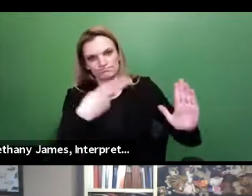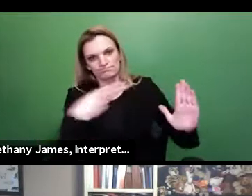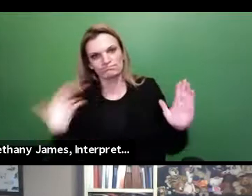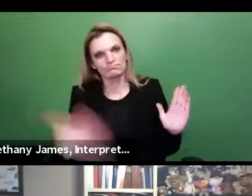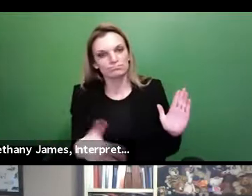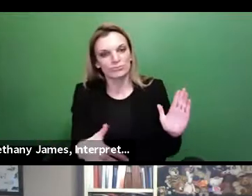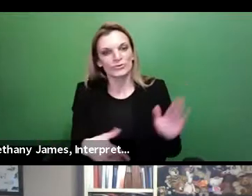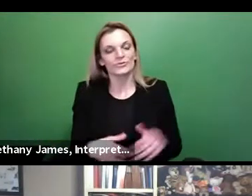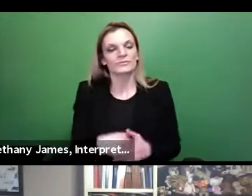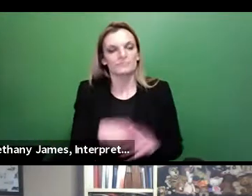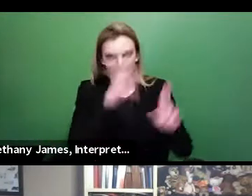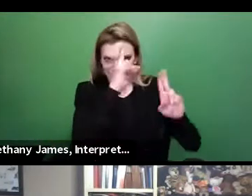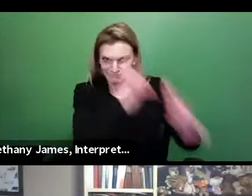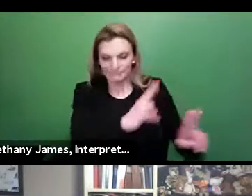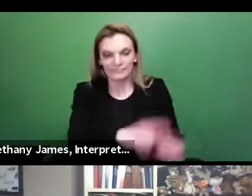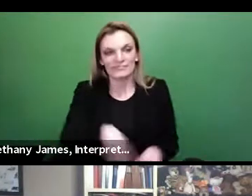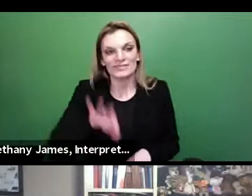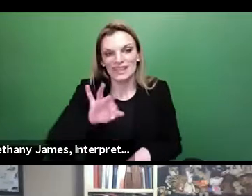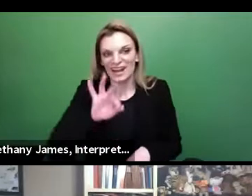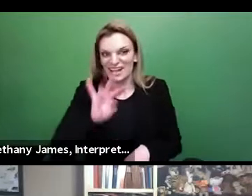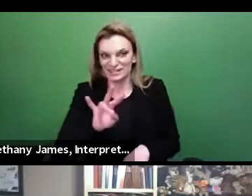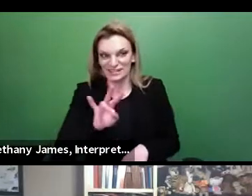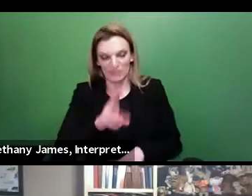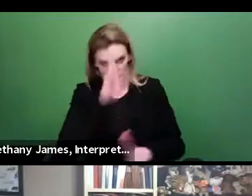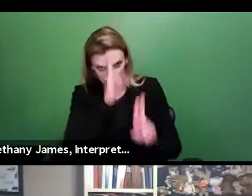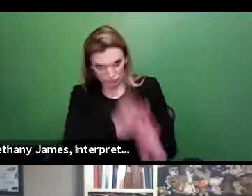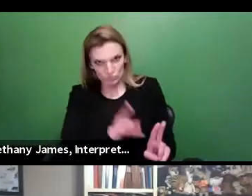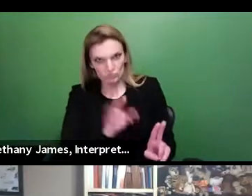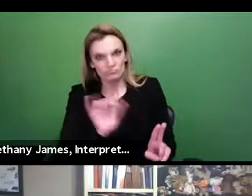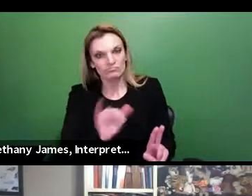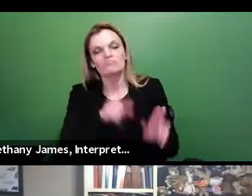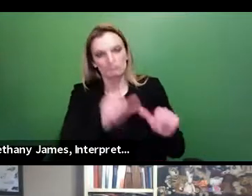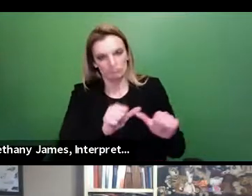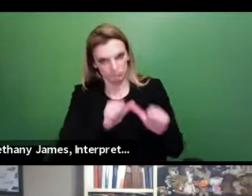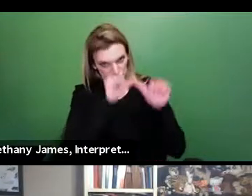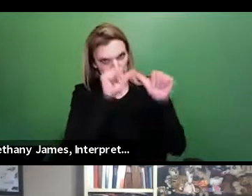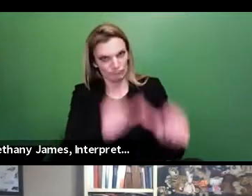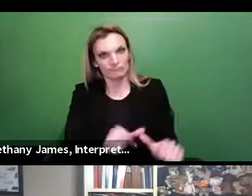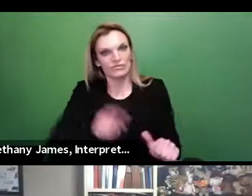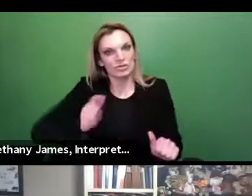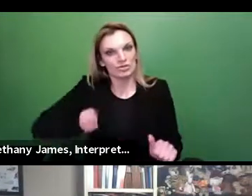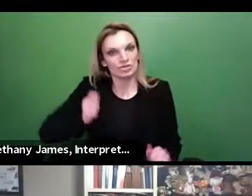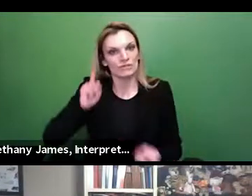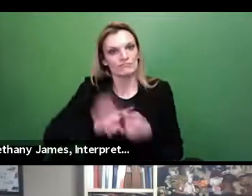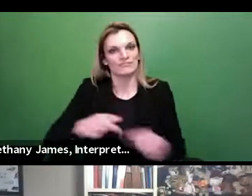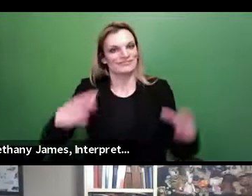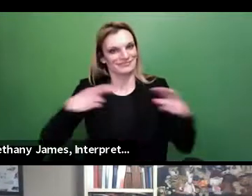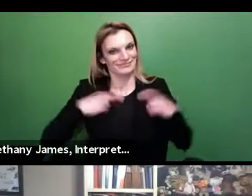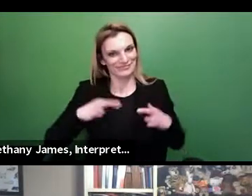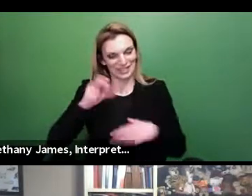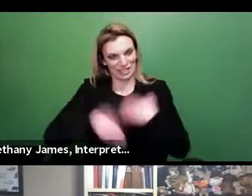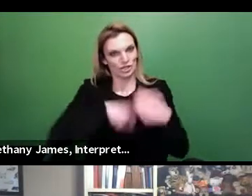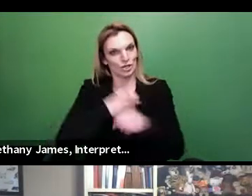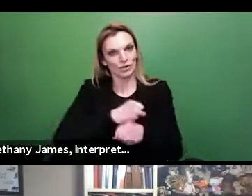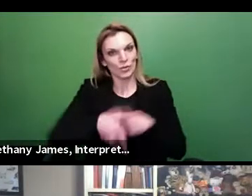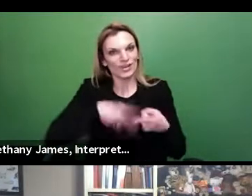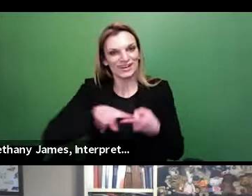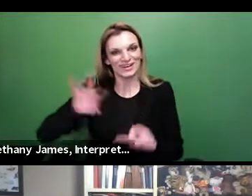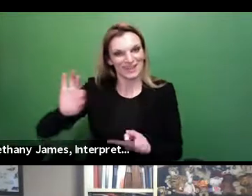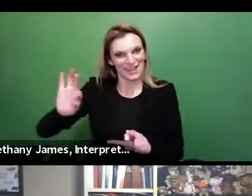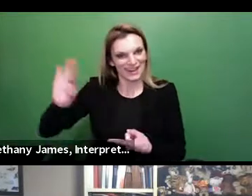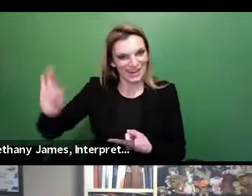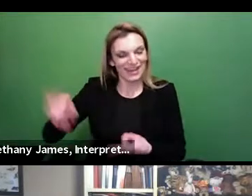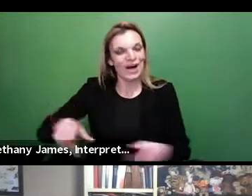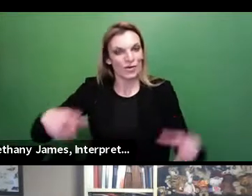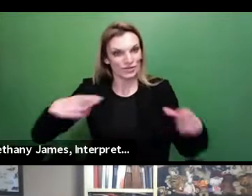County Circuit Court in 1997, where Judge Roberson continued to serve as a judge until retiring in 1999. After a brief